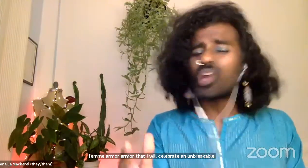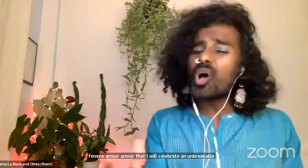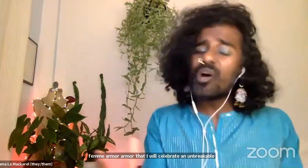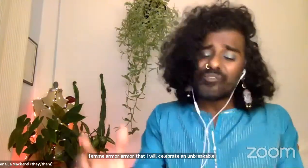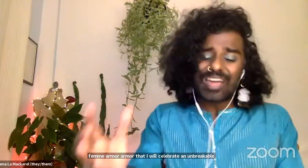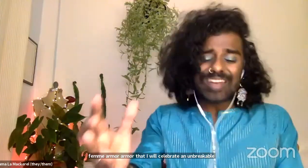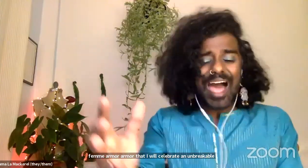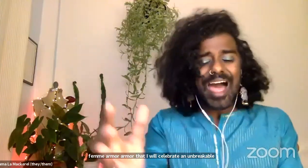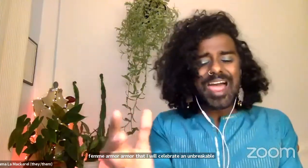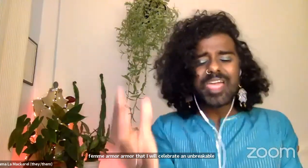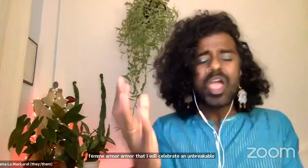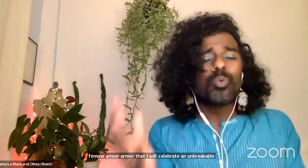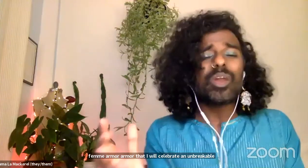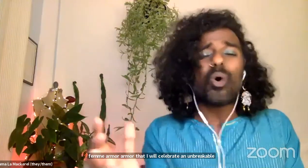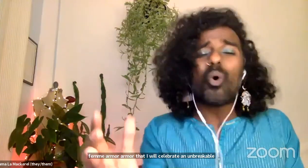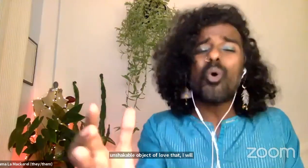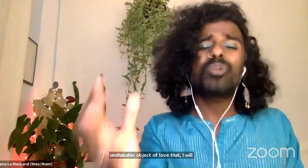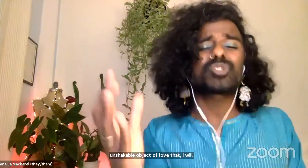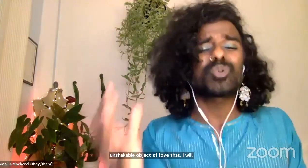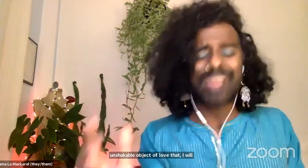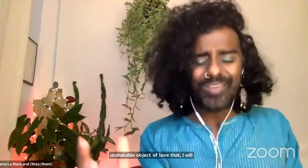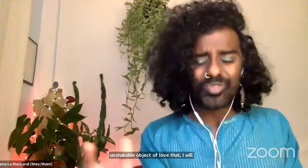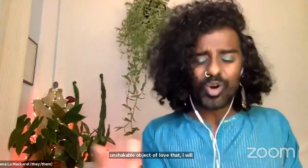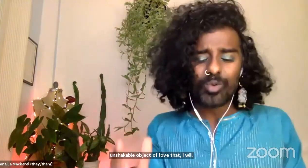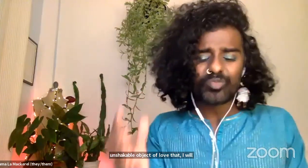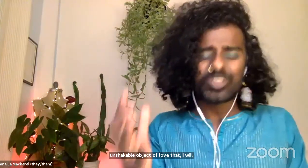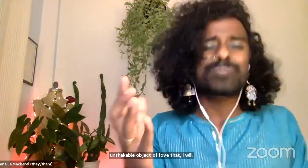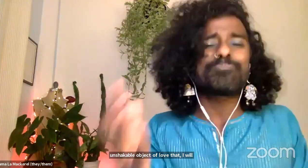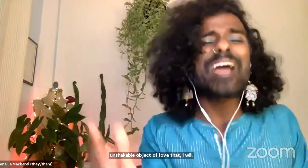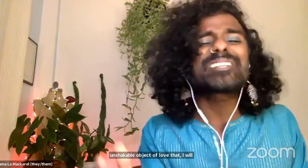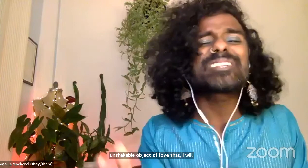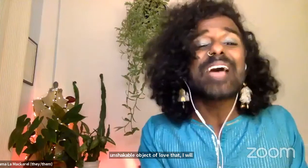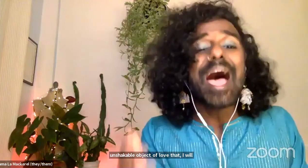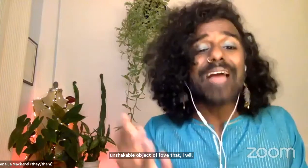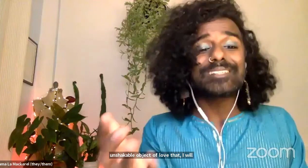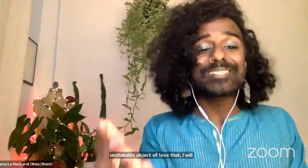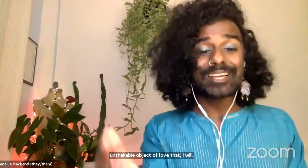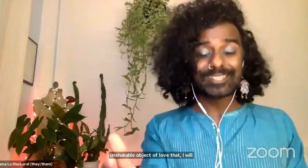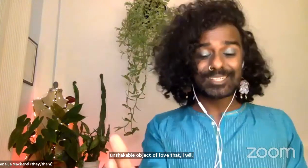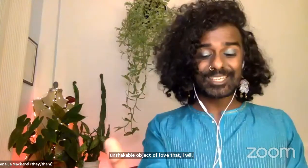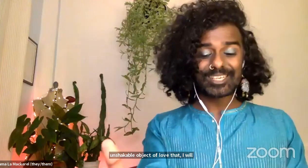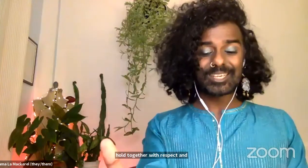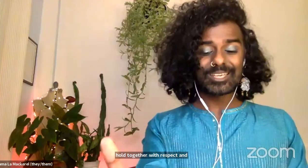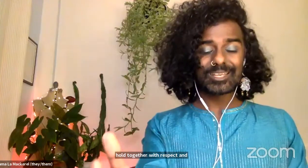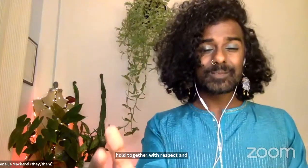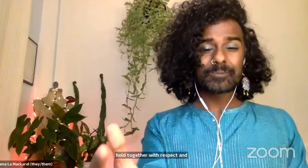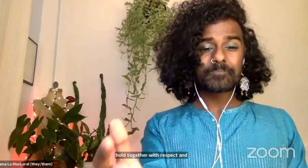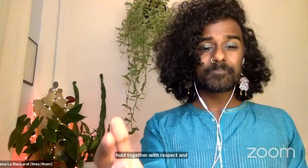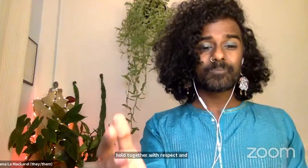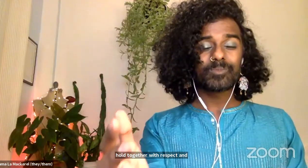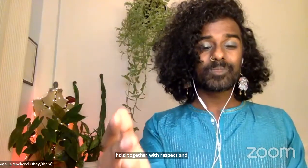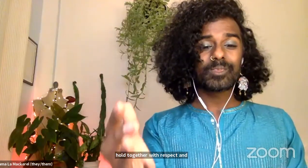of love that I will hold together with respect and dignity.